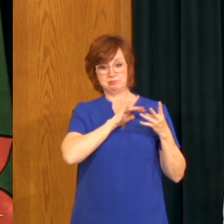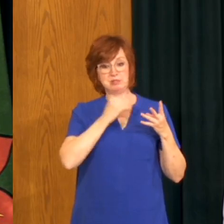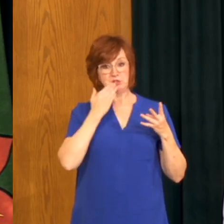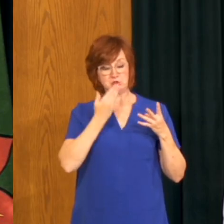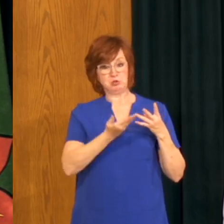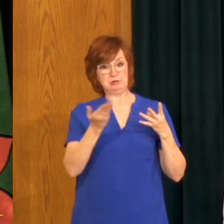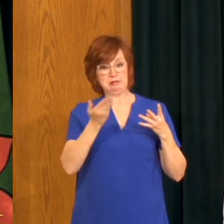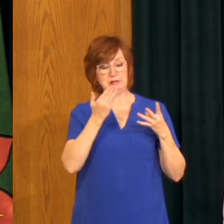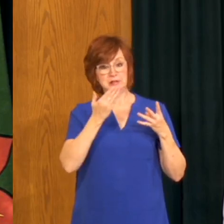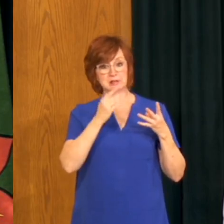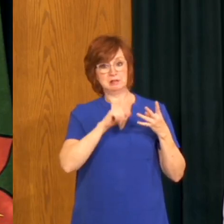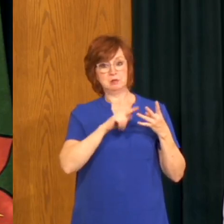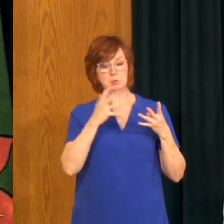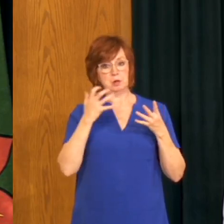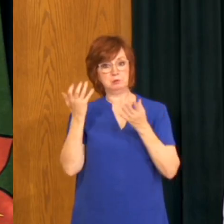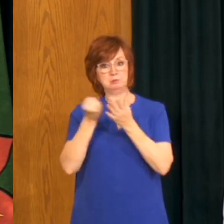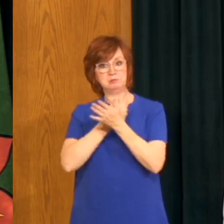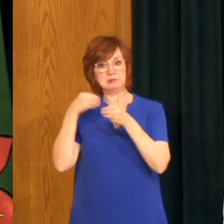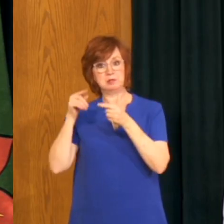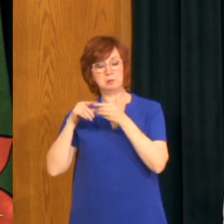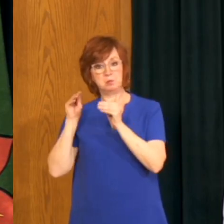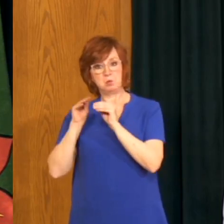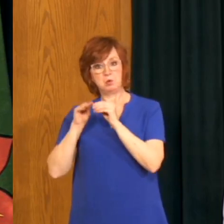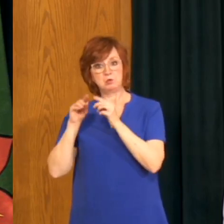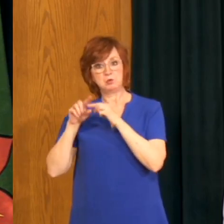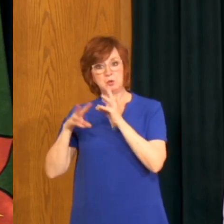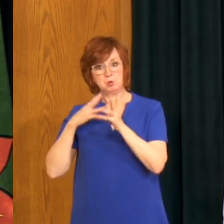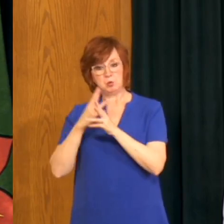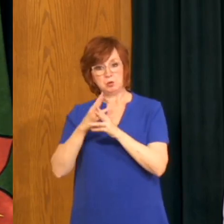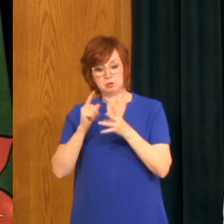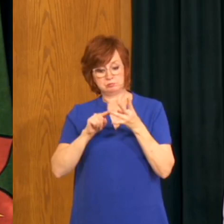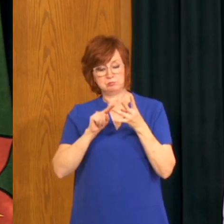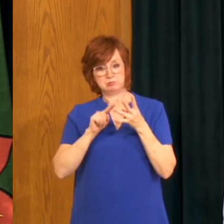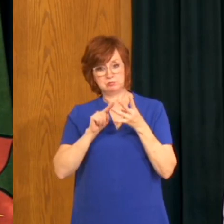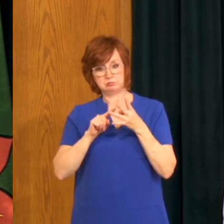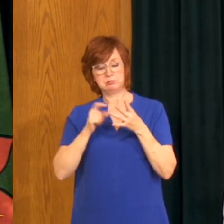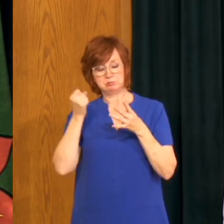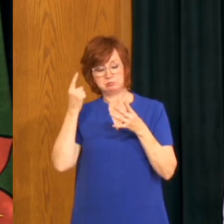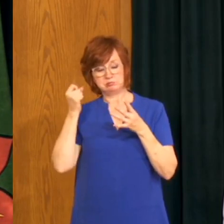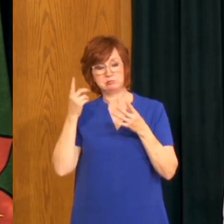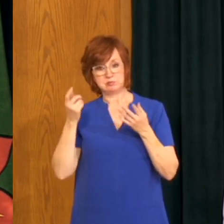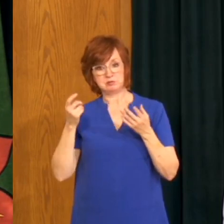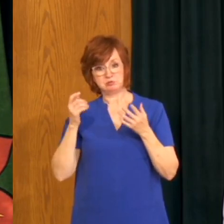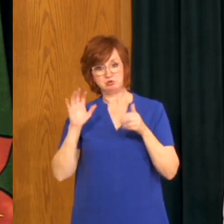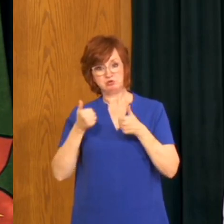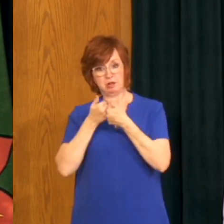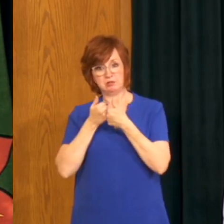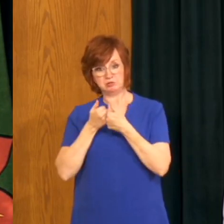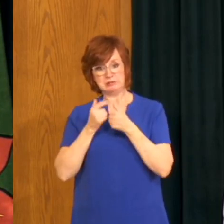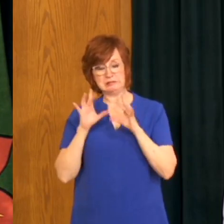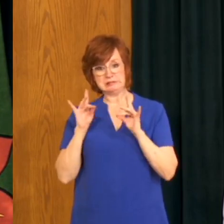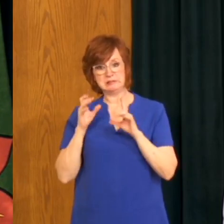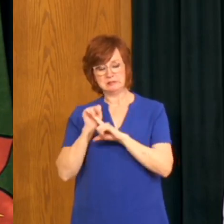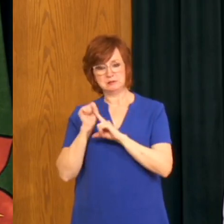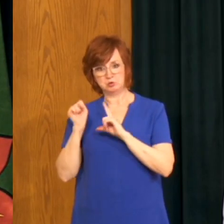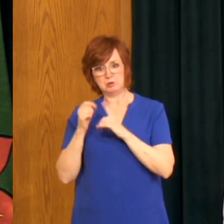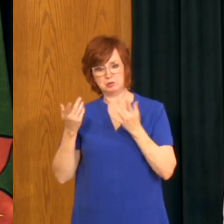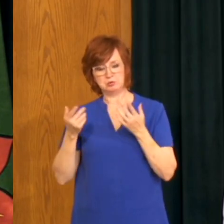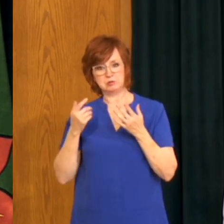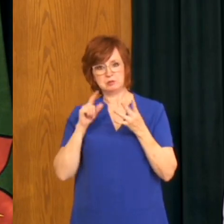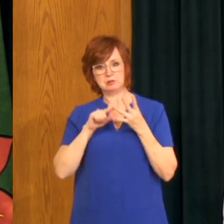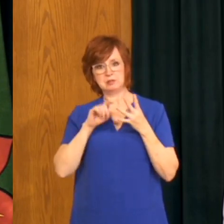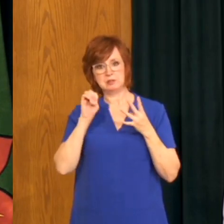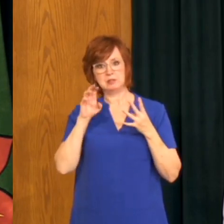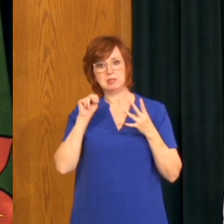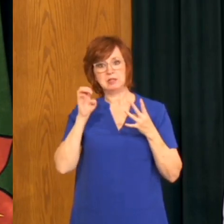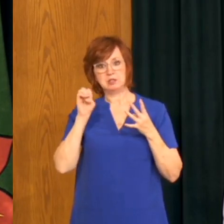to access more of the world market with our energy products, despite the challenges that industry has had over the course of